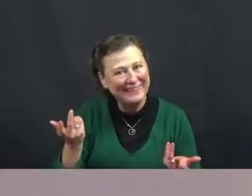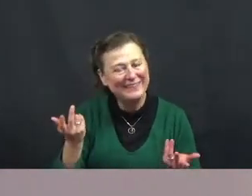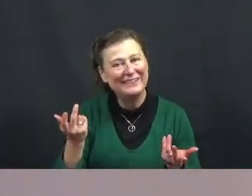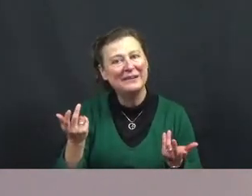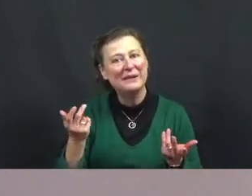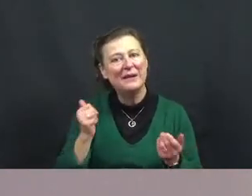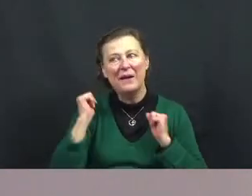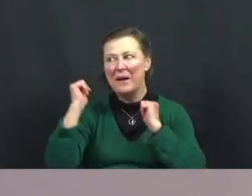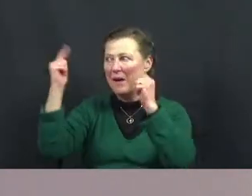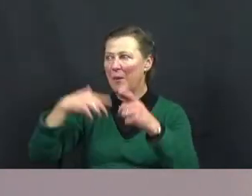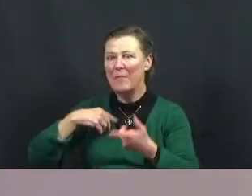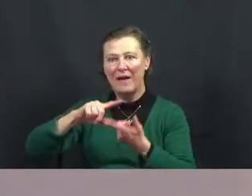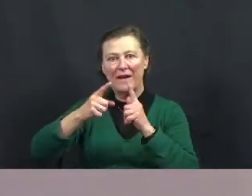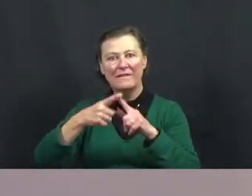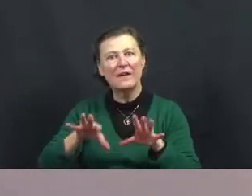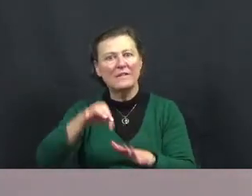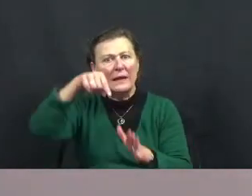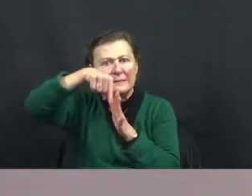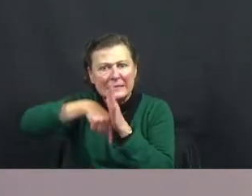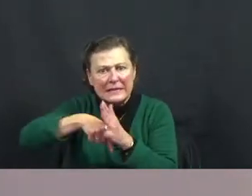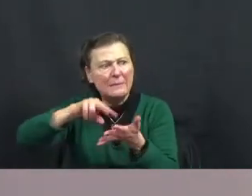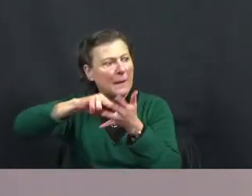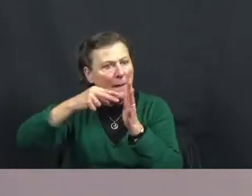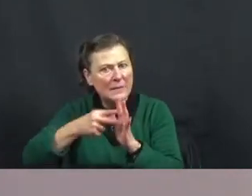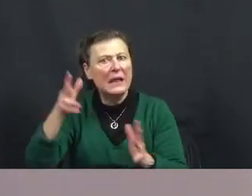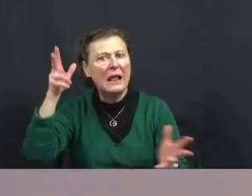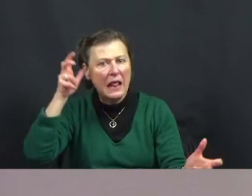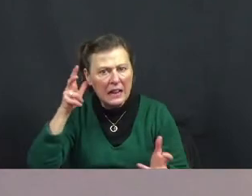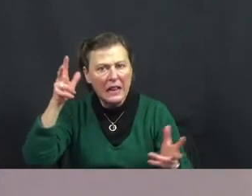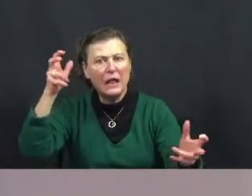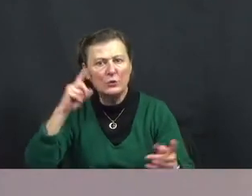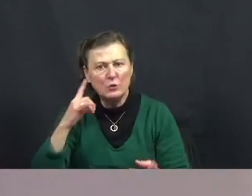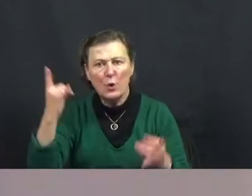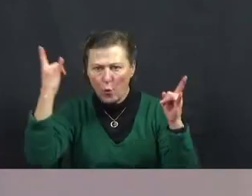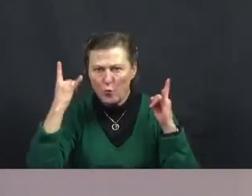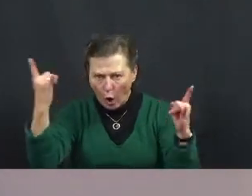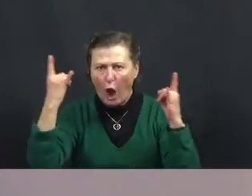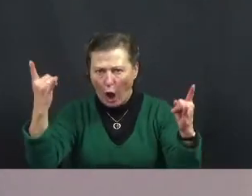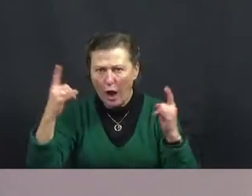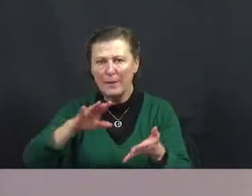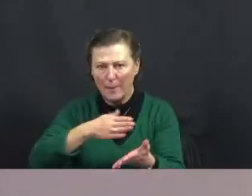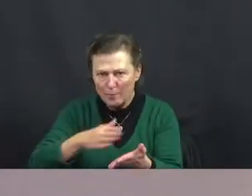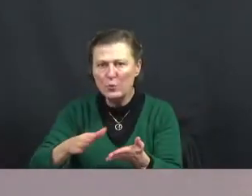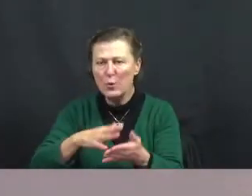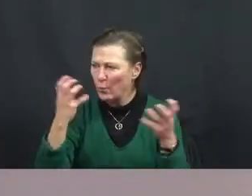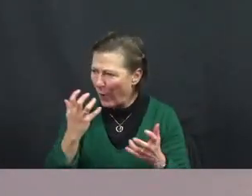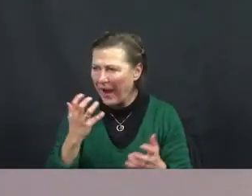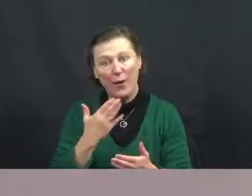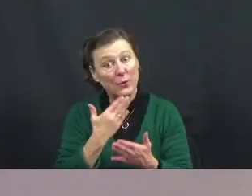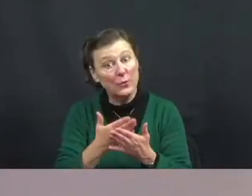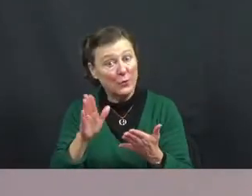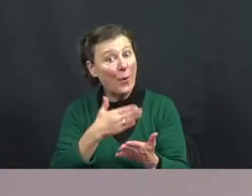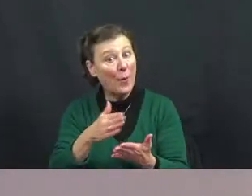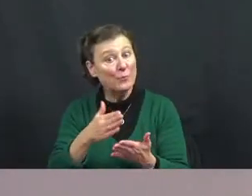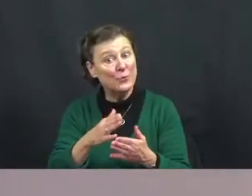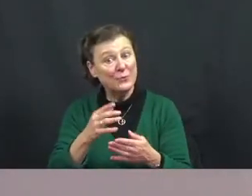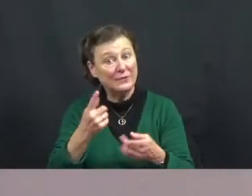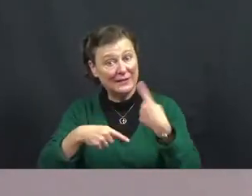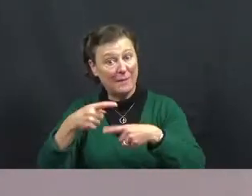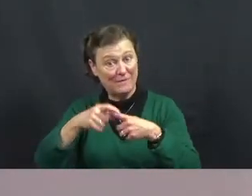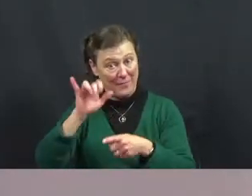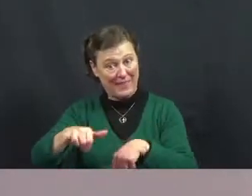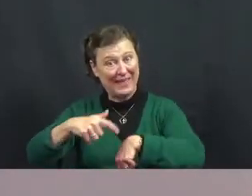my friends were finding deep meaning in listening to the great rock music of the era. There was a lot of great music coming out around that